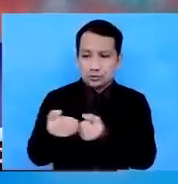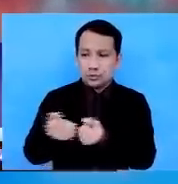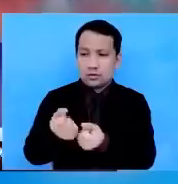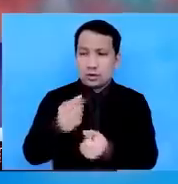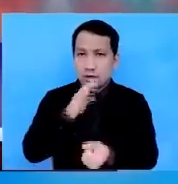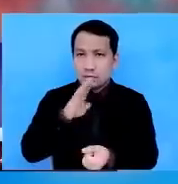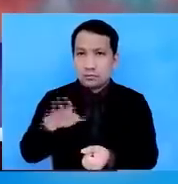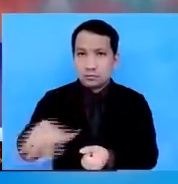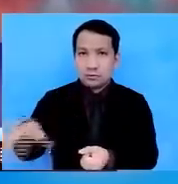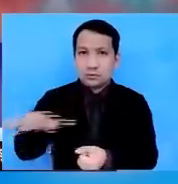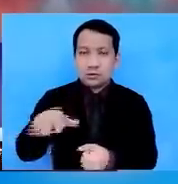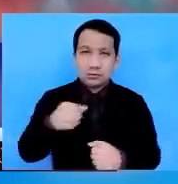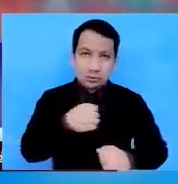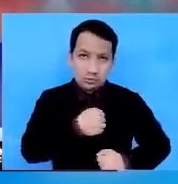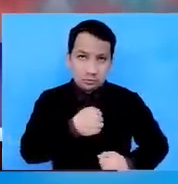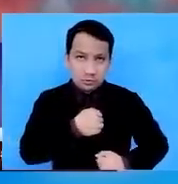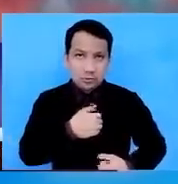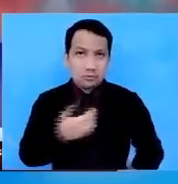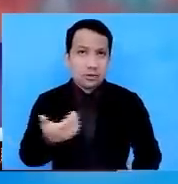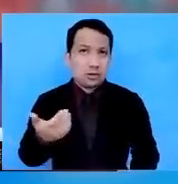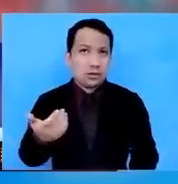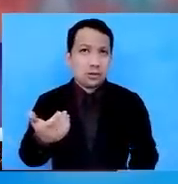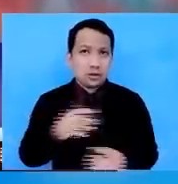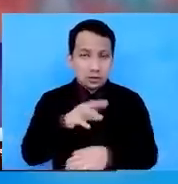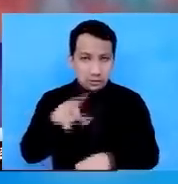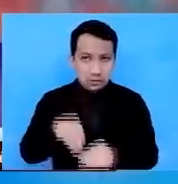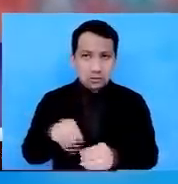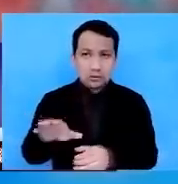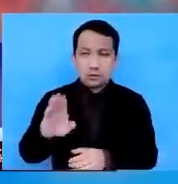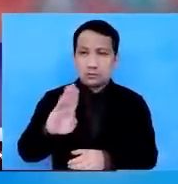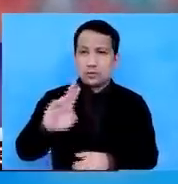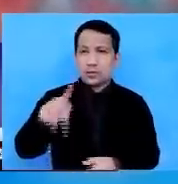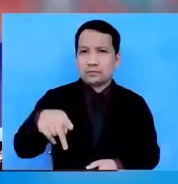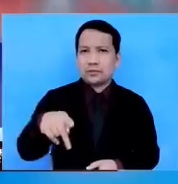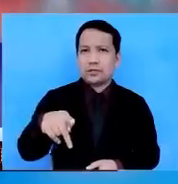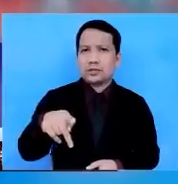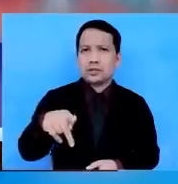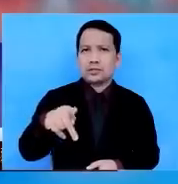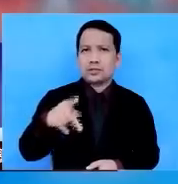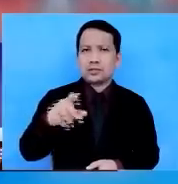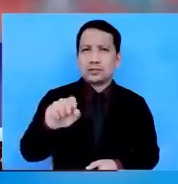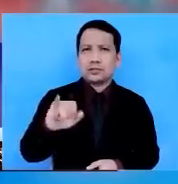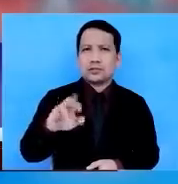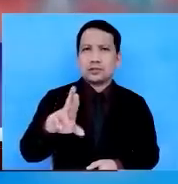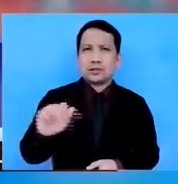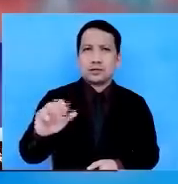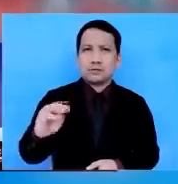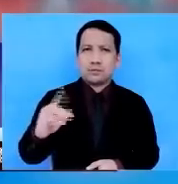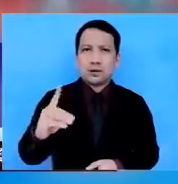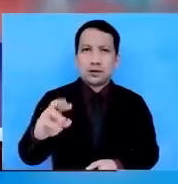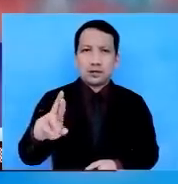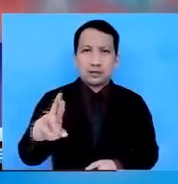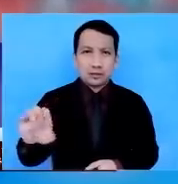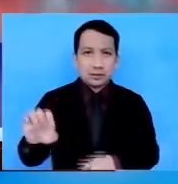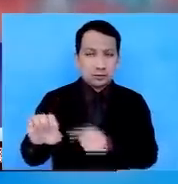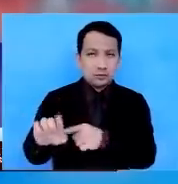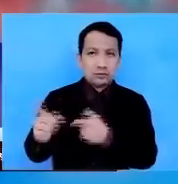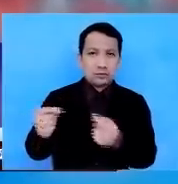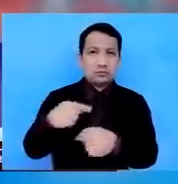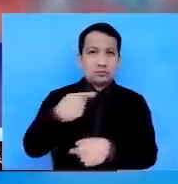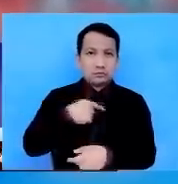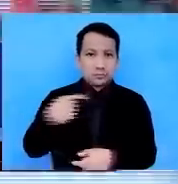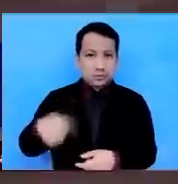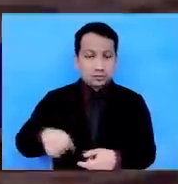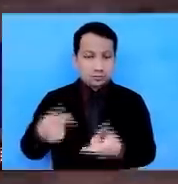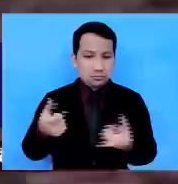of our soldiers billeted in the BRP Sierra Madre? Do you think the Chinese Coast Guard would do that? I